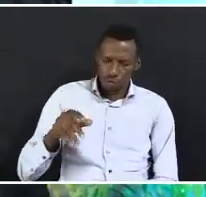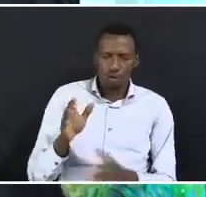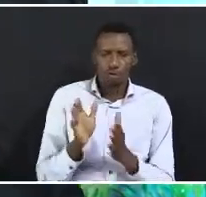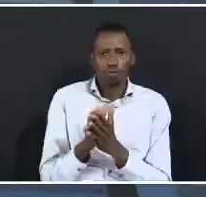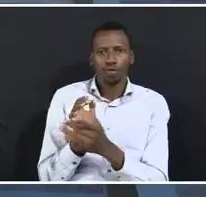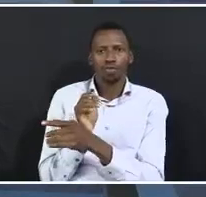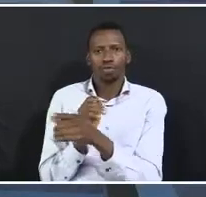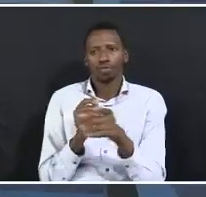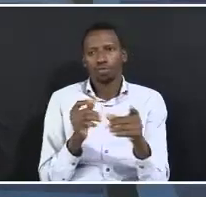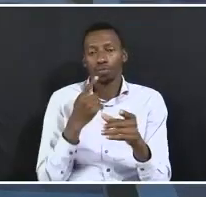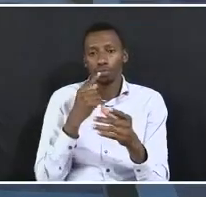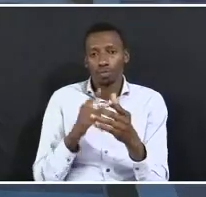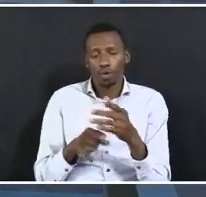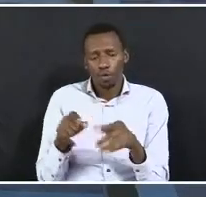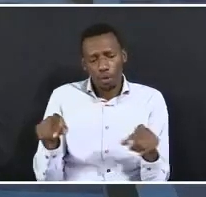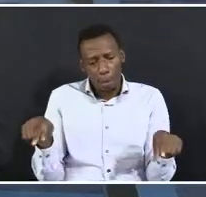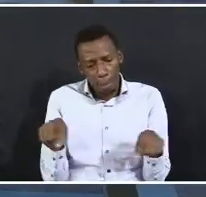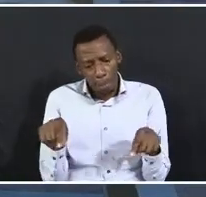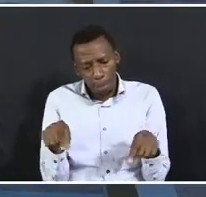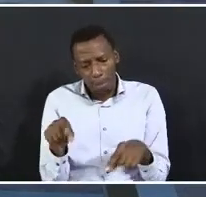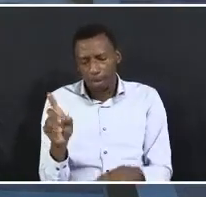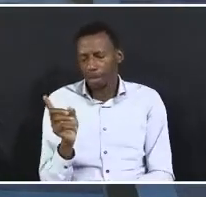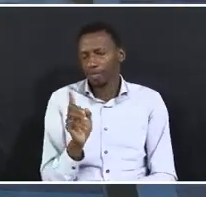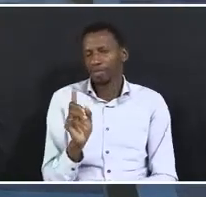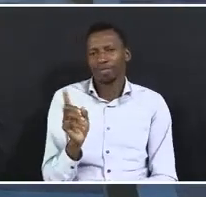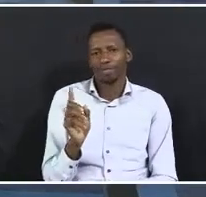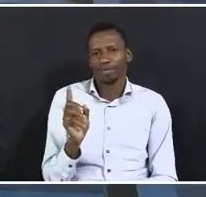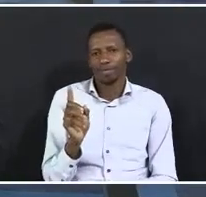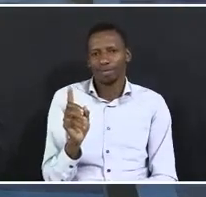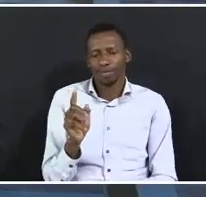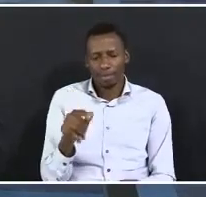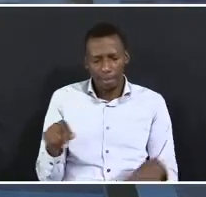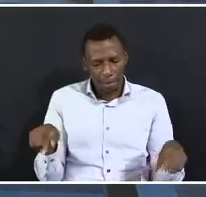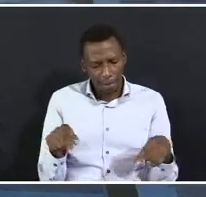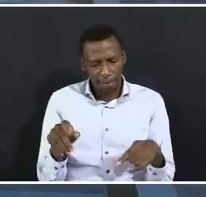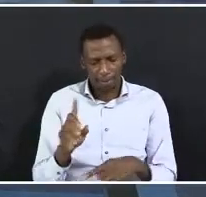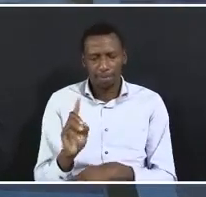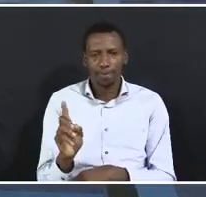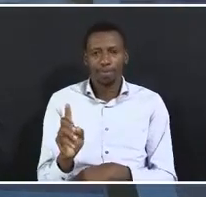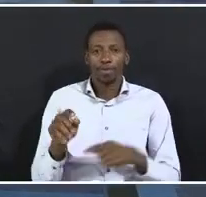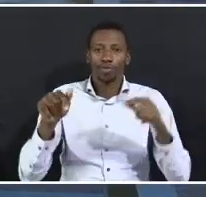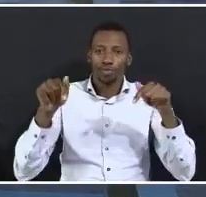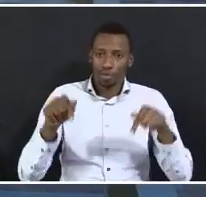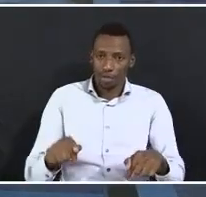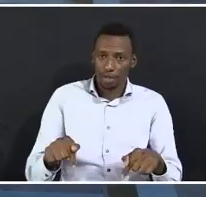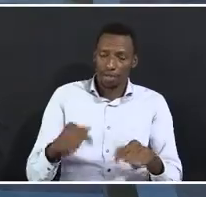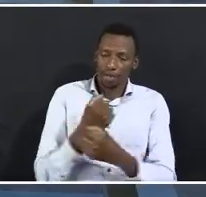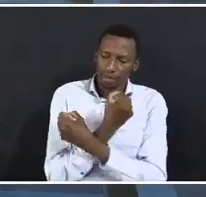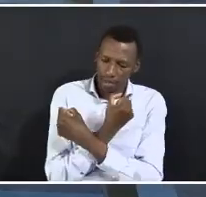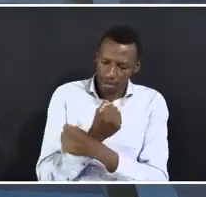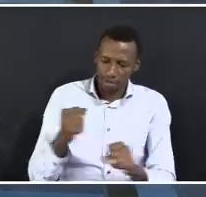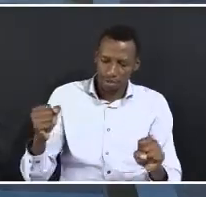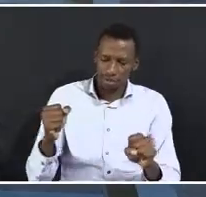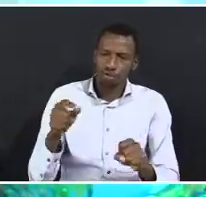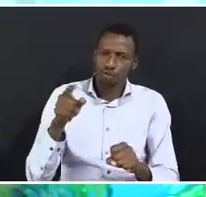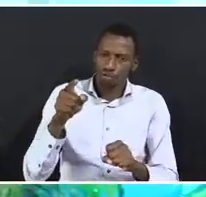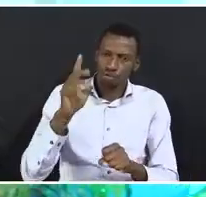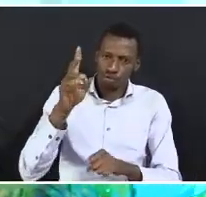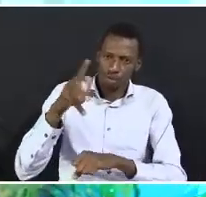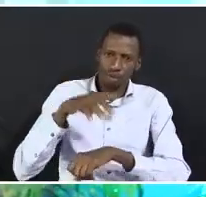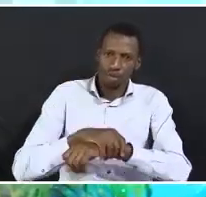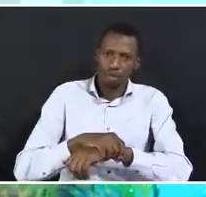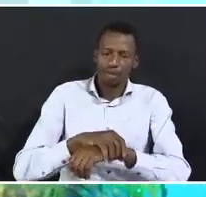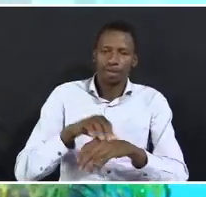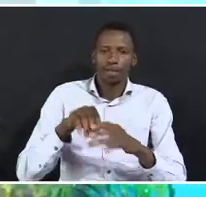saying that don't be afraid, Zacchaeus. Don't be afraid. Today, salvation has come to